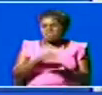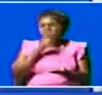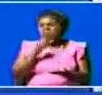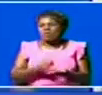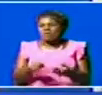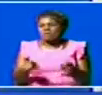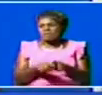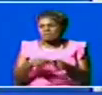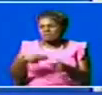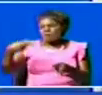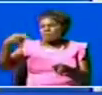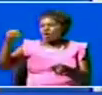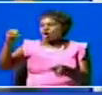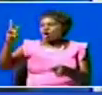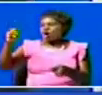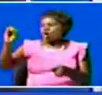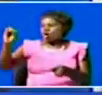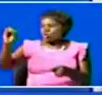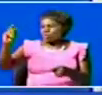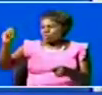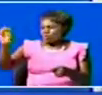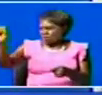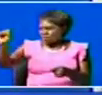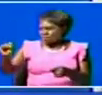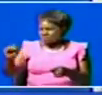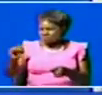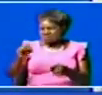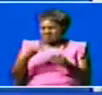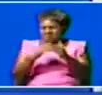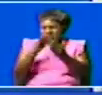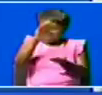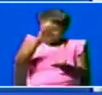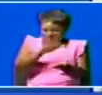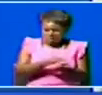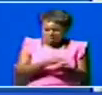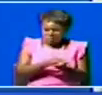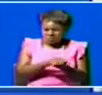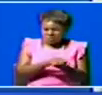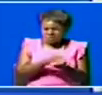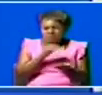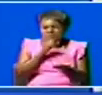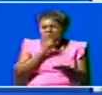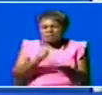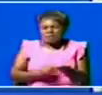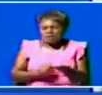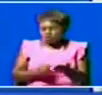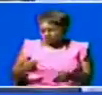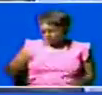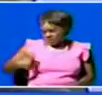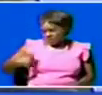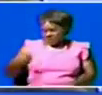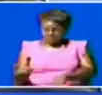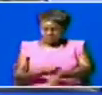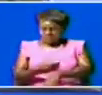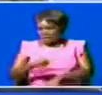the hormones that we are talking about, it has also reduced the age of onset of breast cancer. Mm-hmm. Yes. And let me post